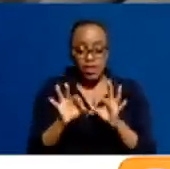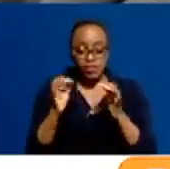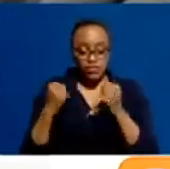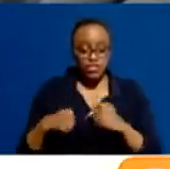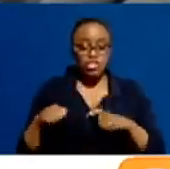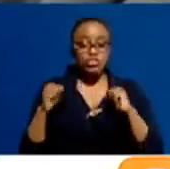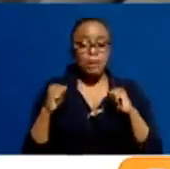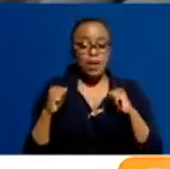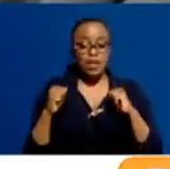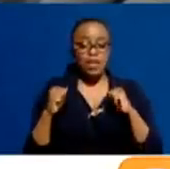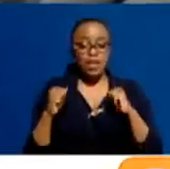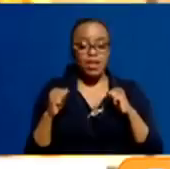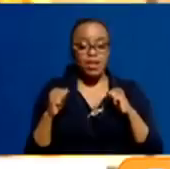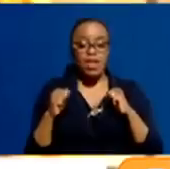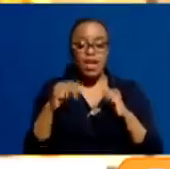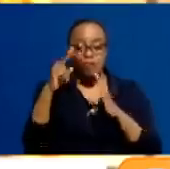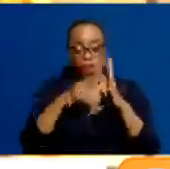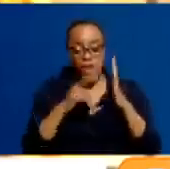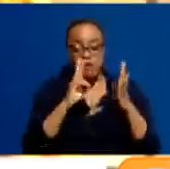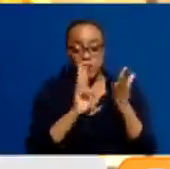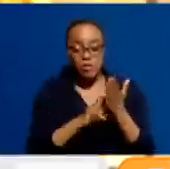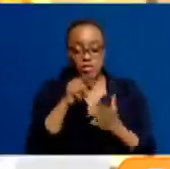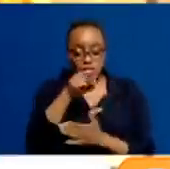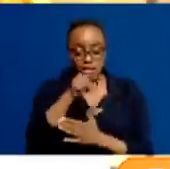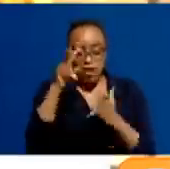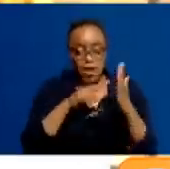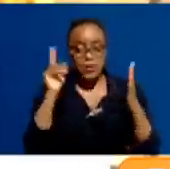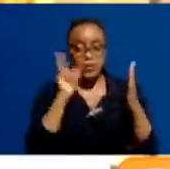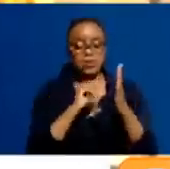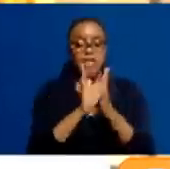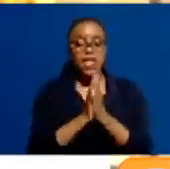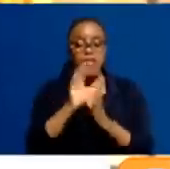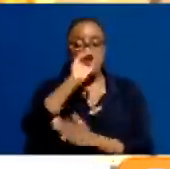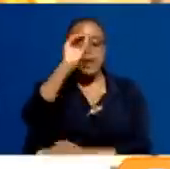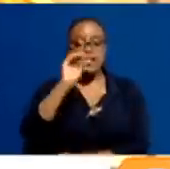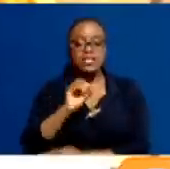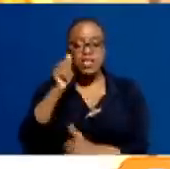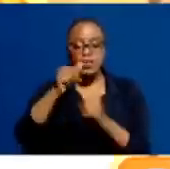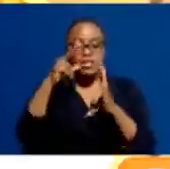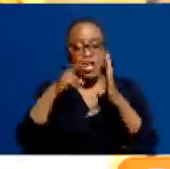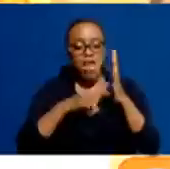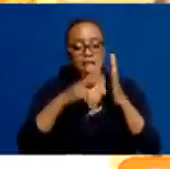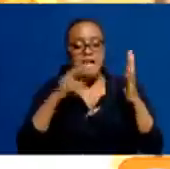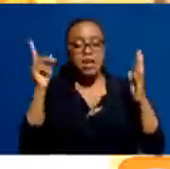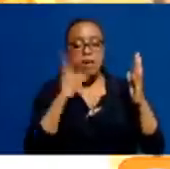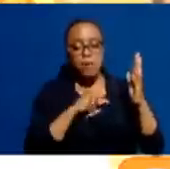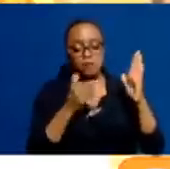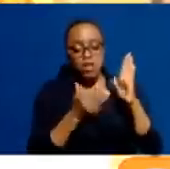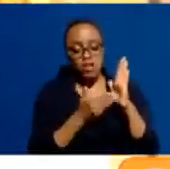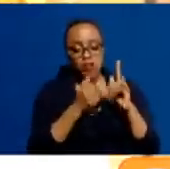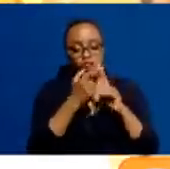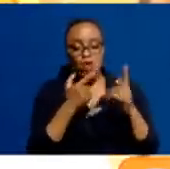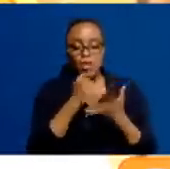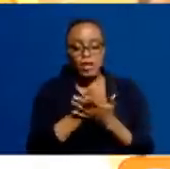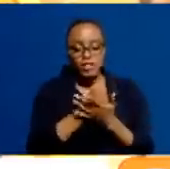chairman read the results that he read and the percentages that he read out of the